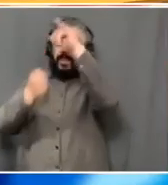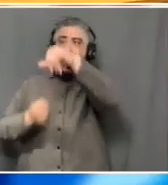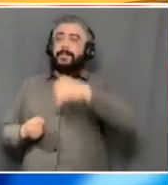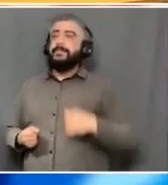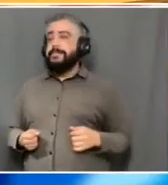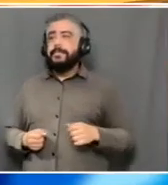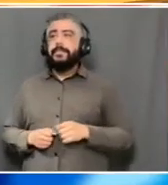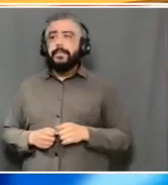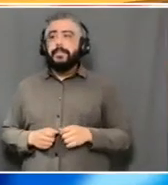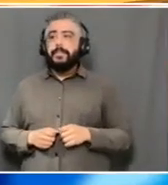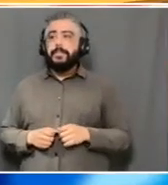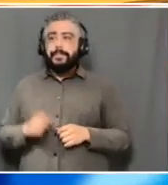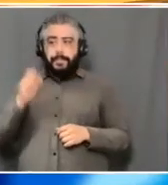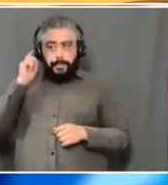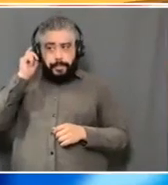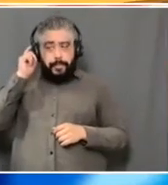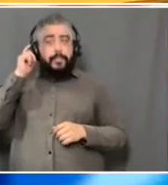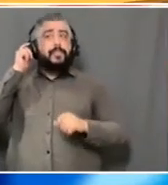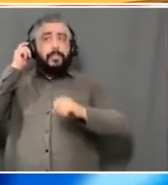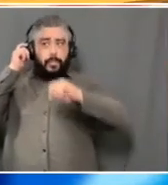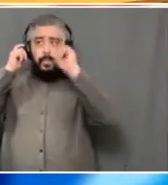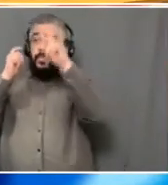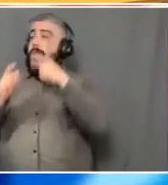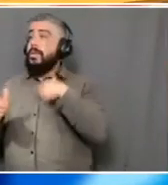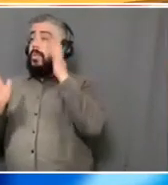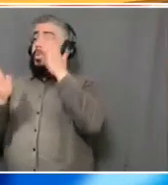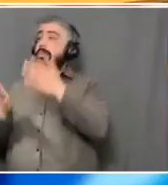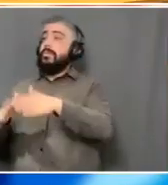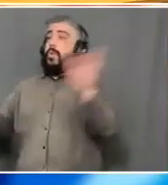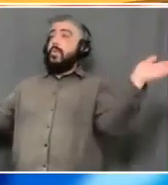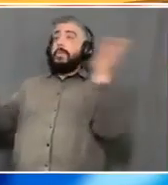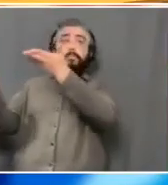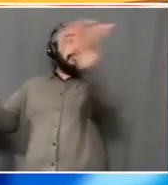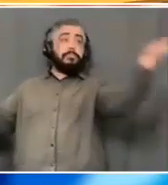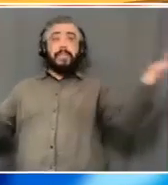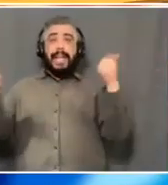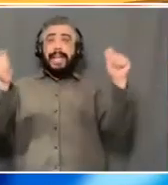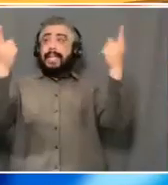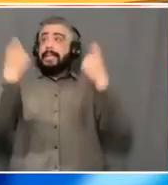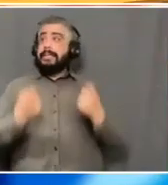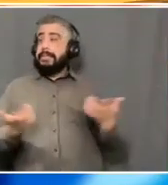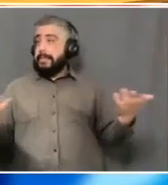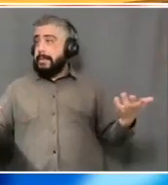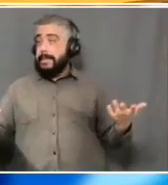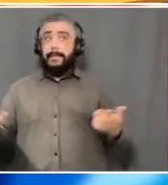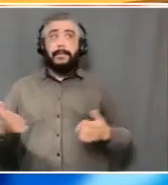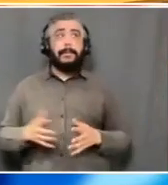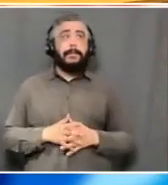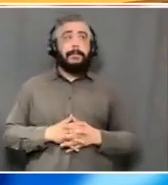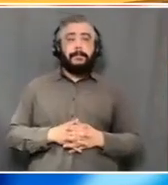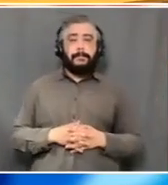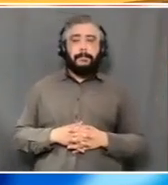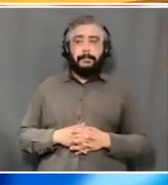Sacramento. Okay, so I will open up the floor to whoever wants to start questioning.